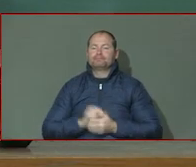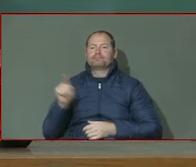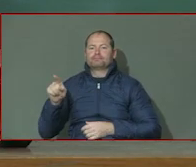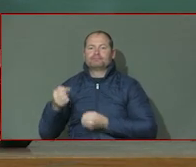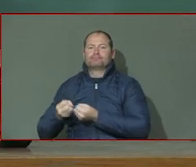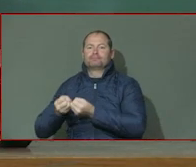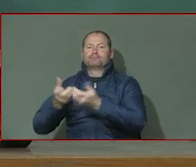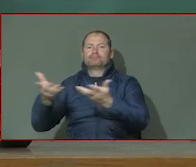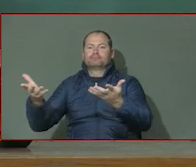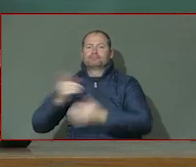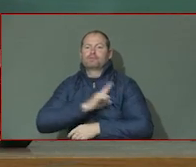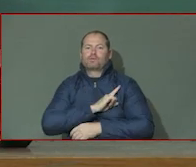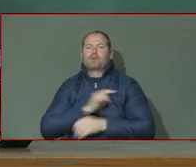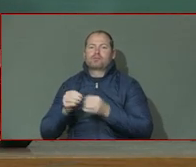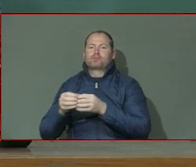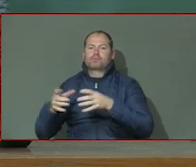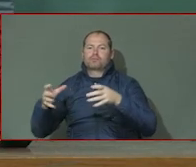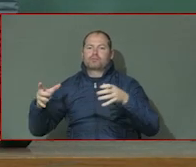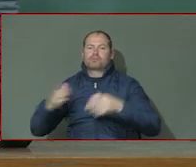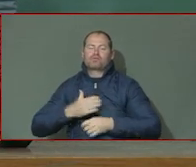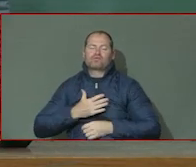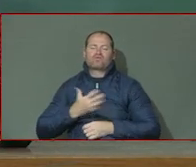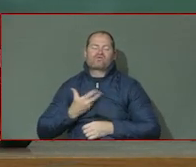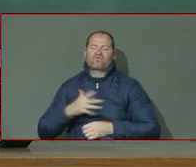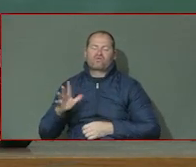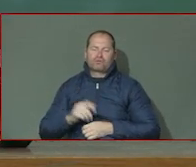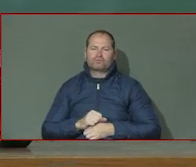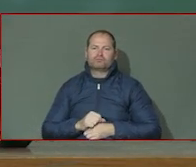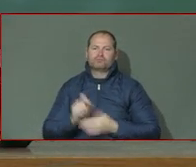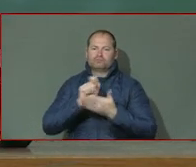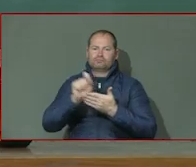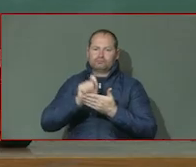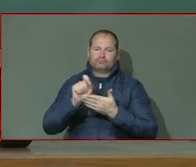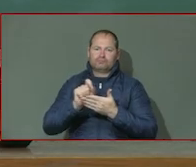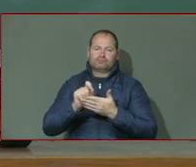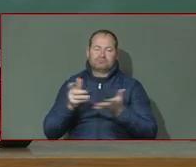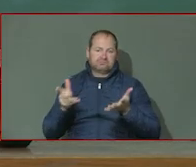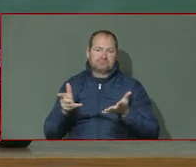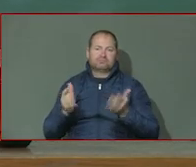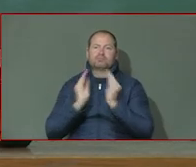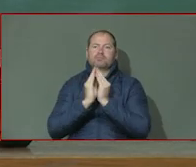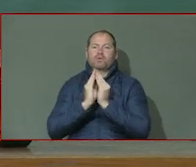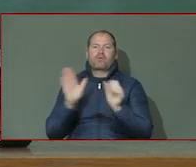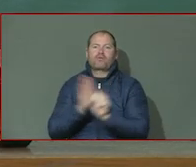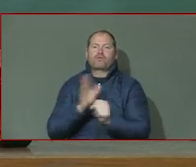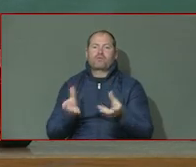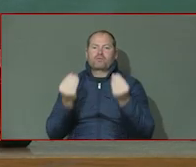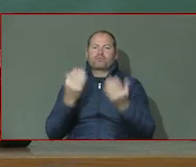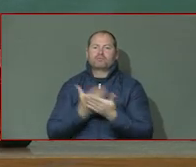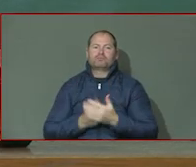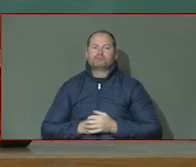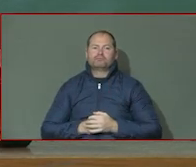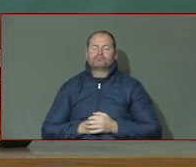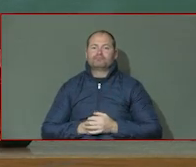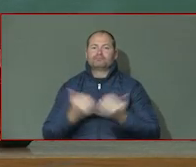profits because they don't want to expand. That's all you need to write, and then you will get full marks. All right. And